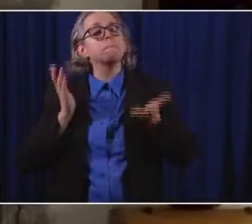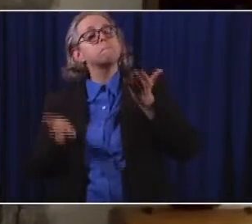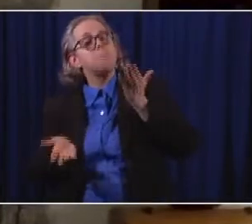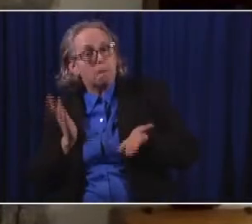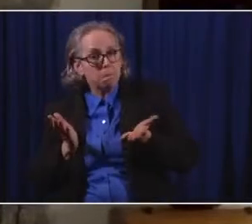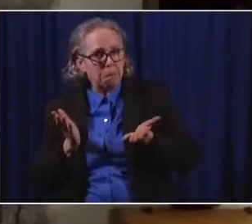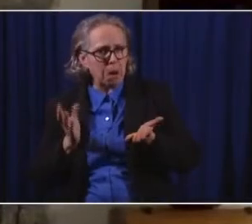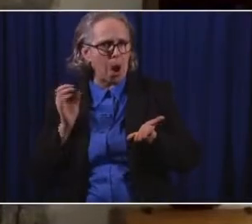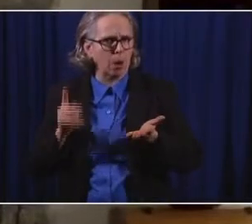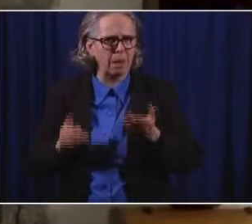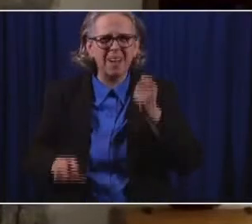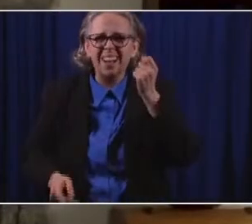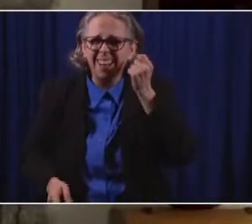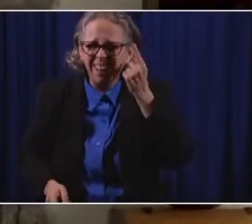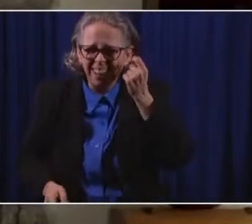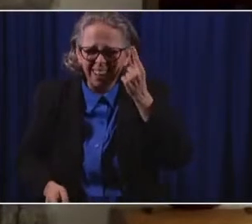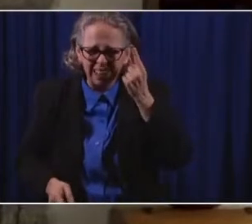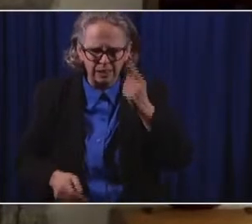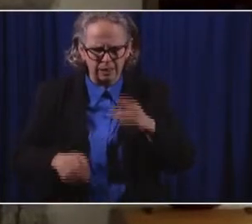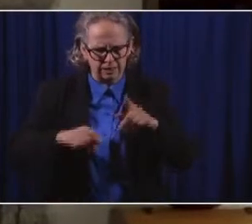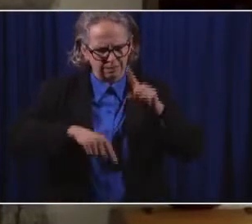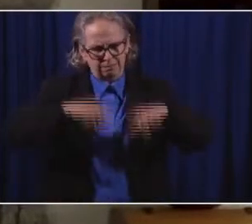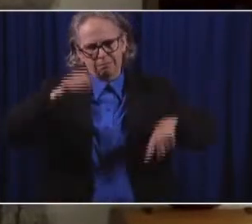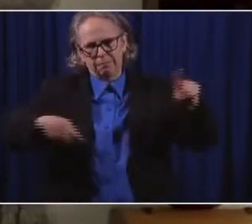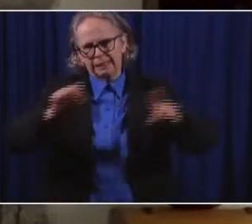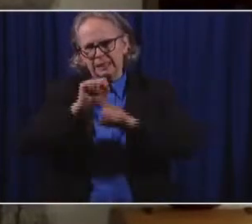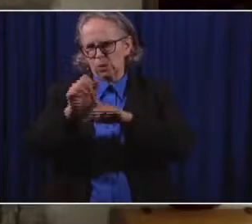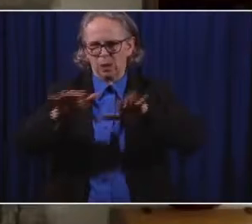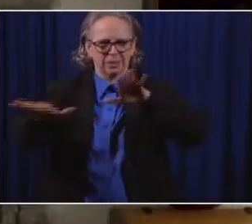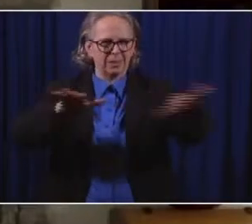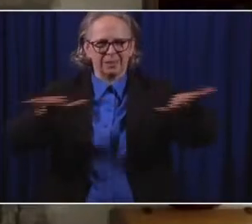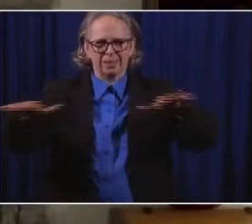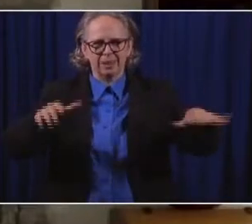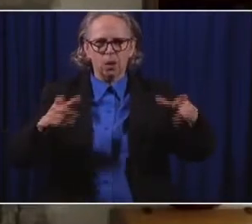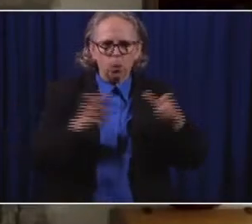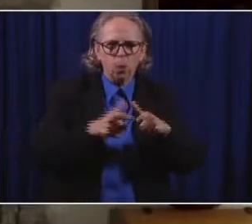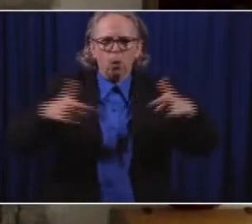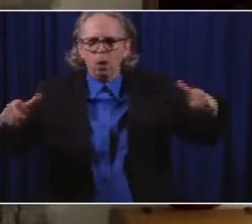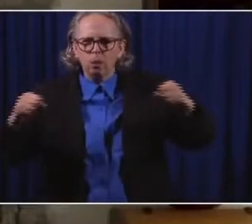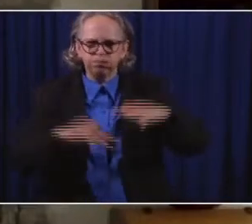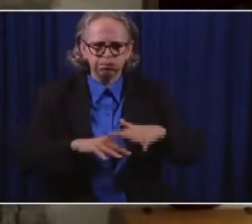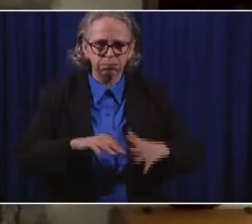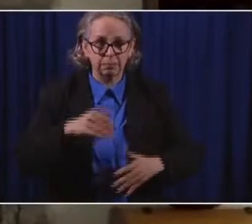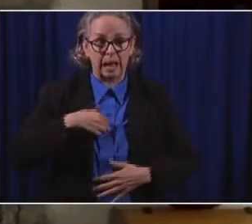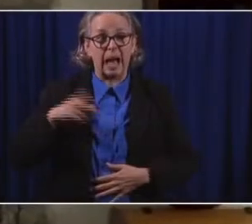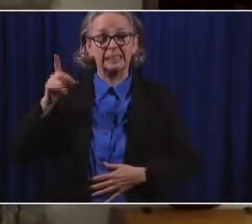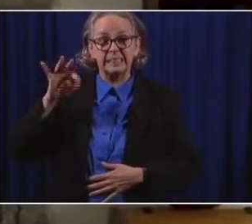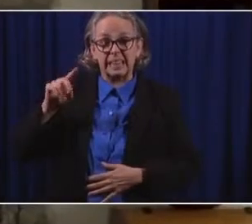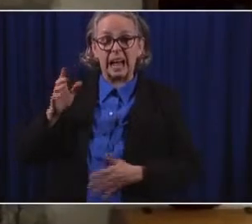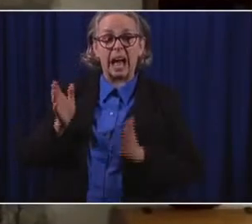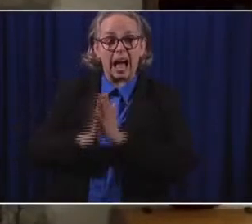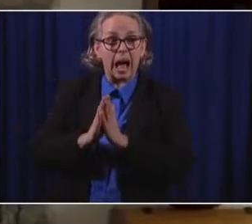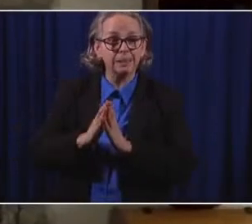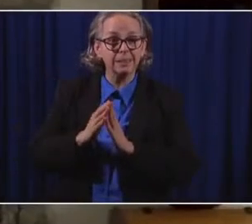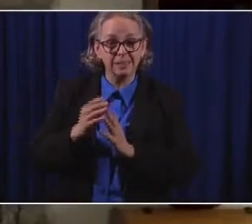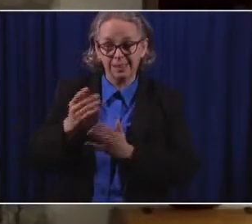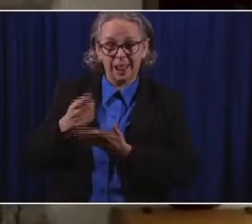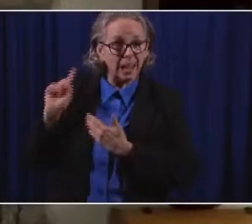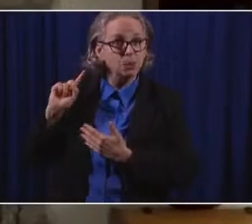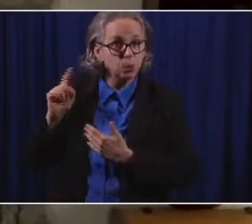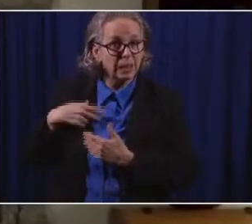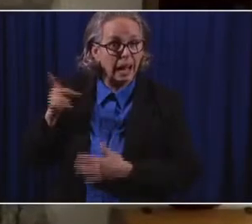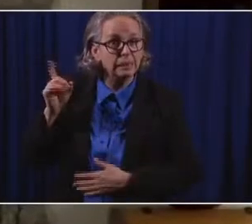different. And so I did ask last week, in anticipation of the rally